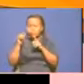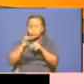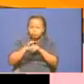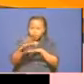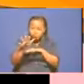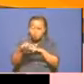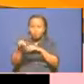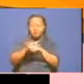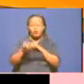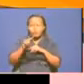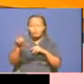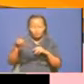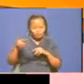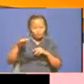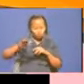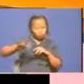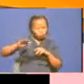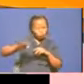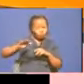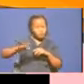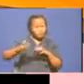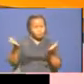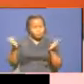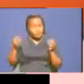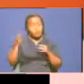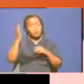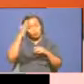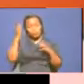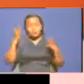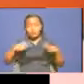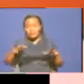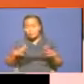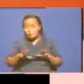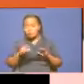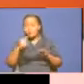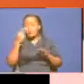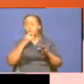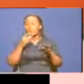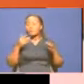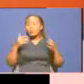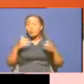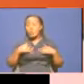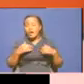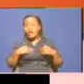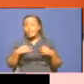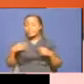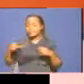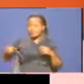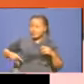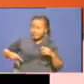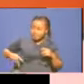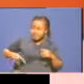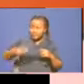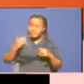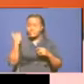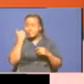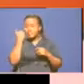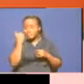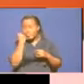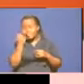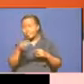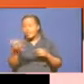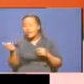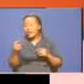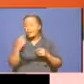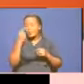to put a halt to it. And we know that patients who have comorbidities, patients mm-hmm. who have kidney disease, mm-hmm. patients who have transplanted tend to